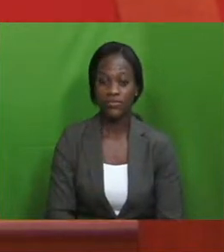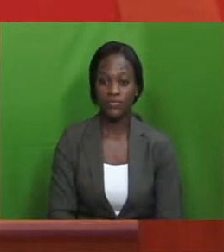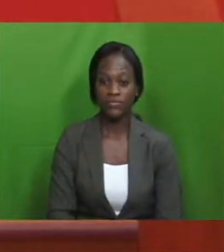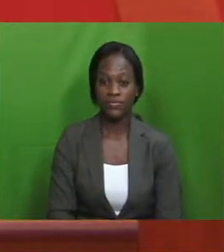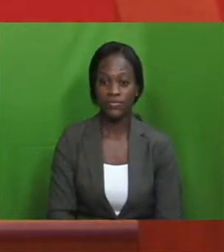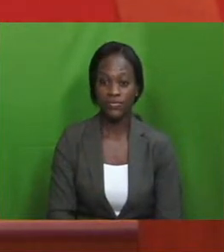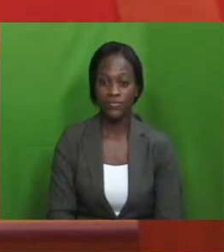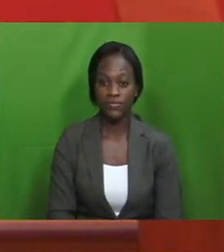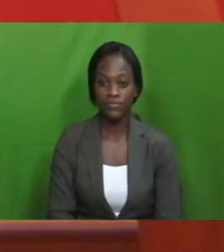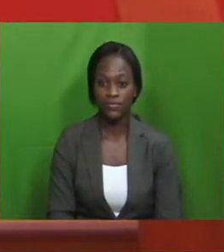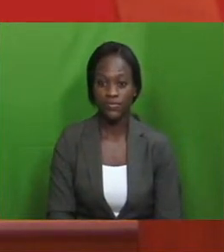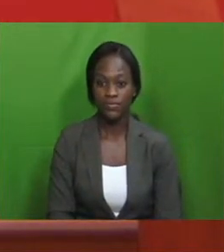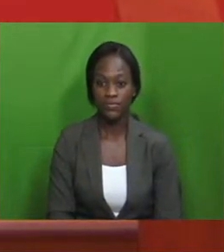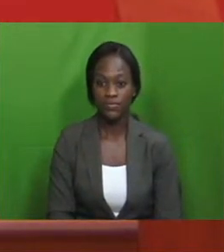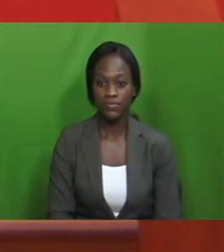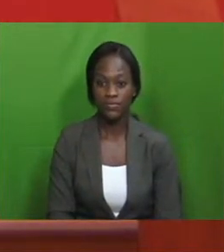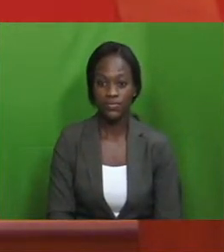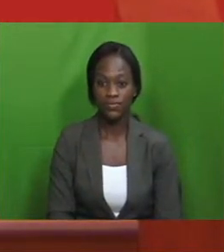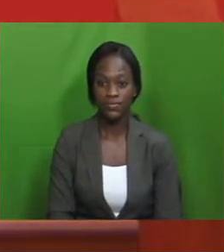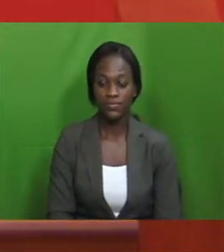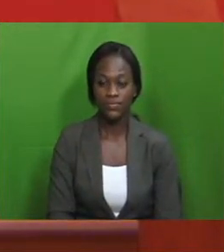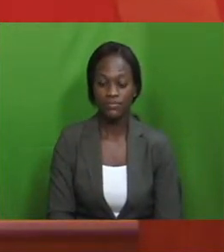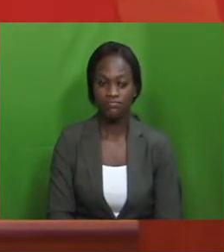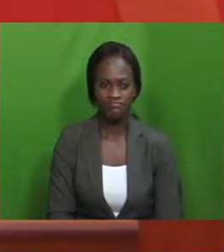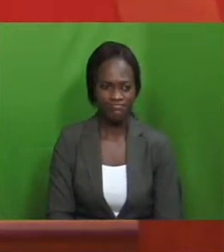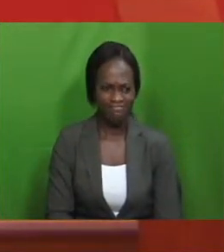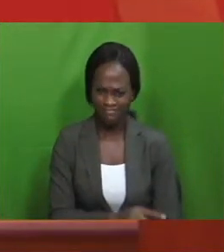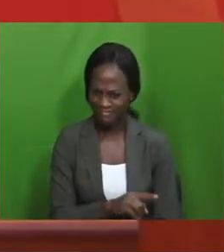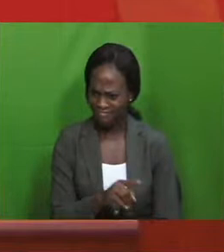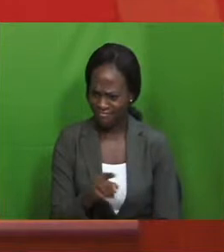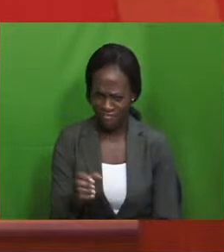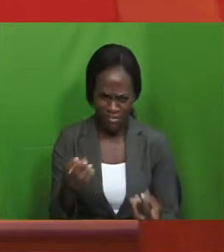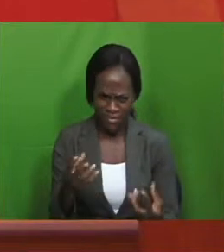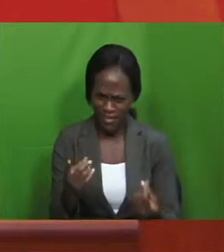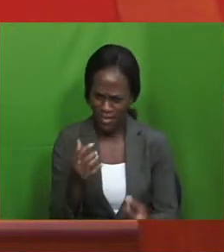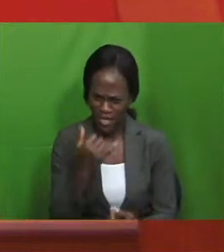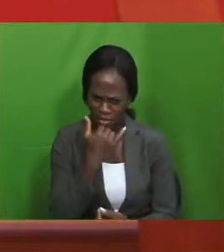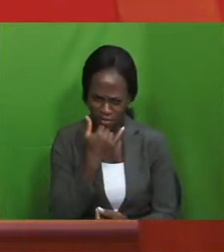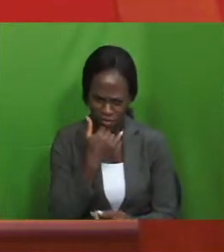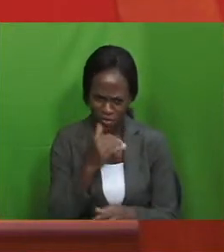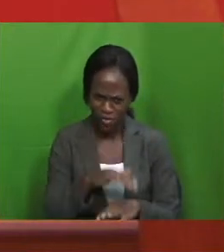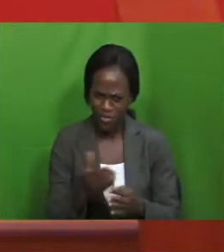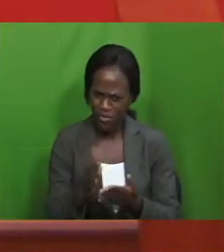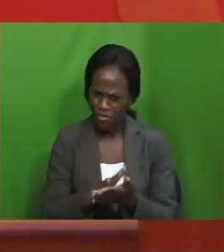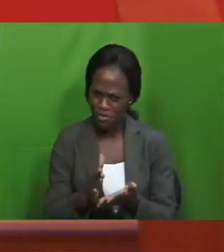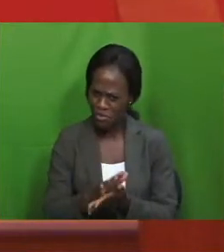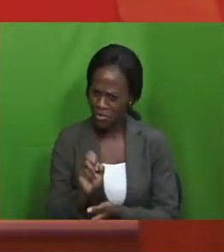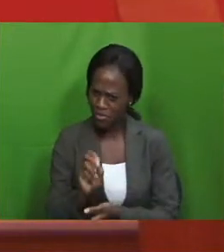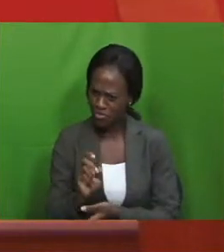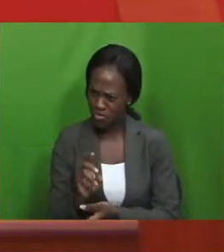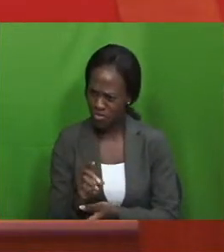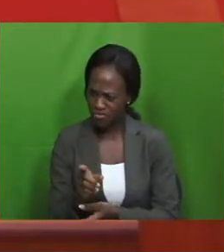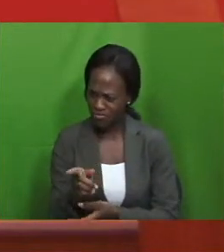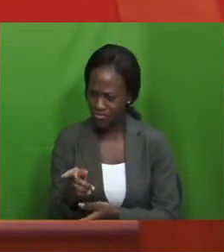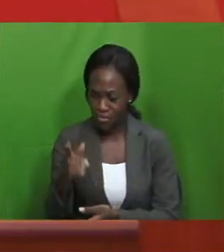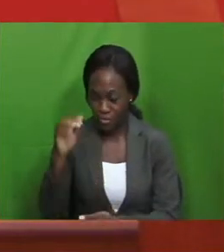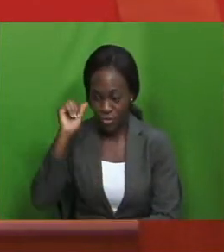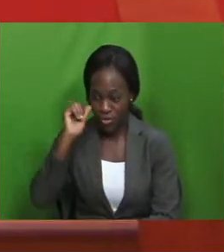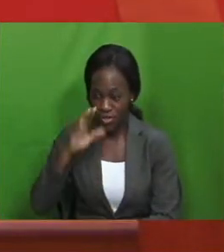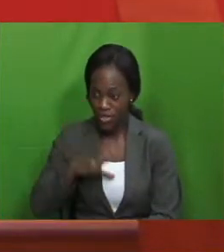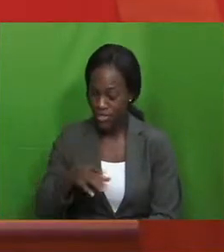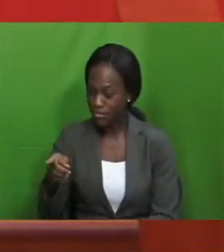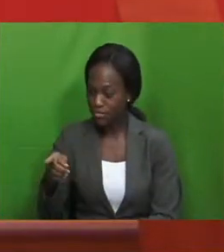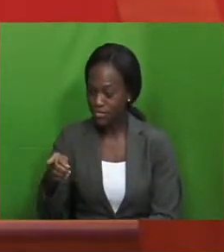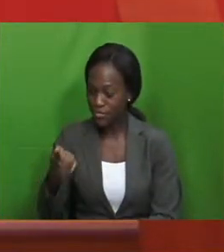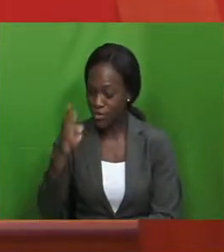Hey, so many corrections on page 12. I already have about. Let me start with the lady,